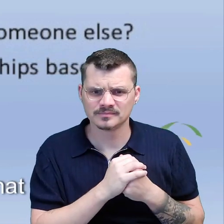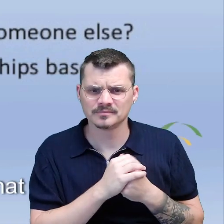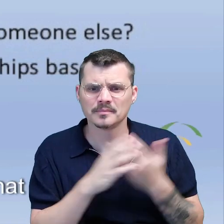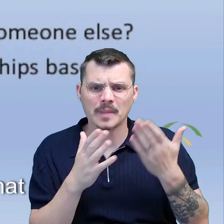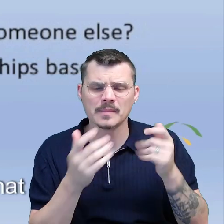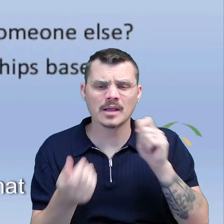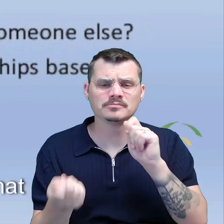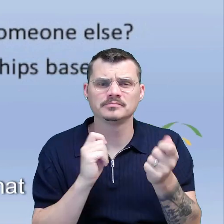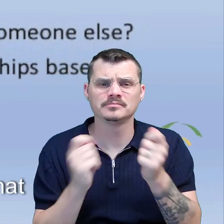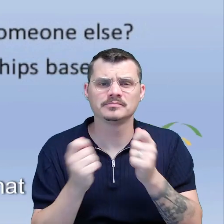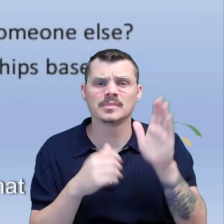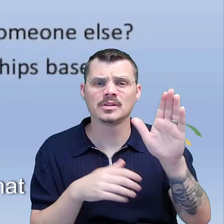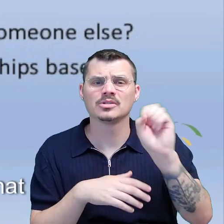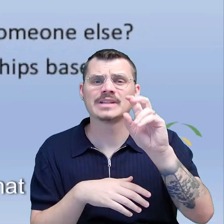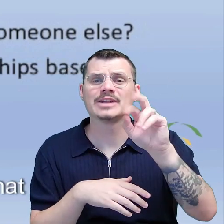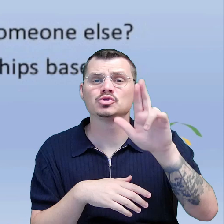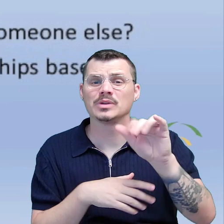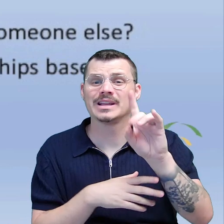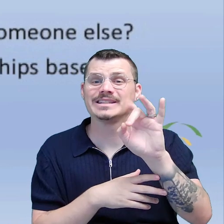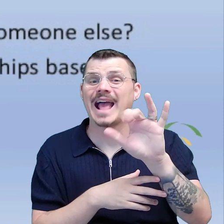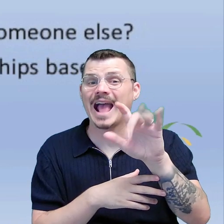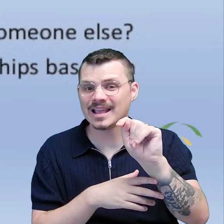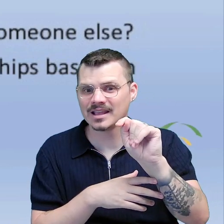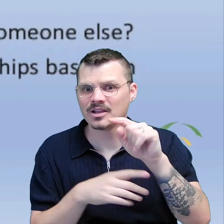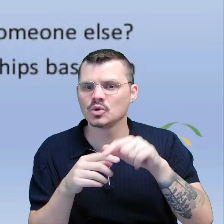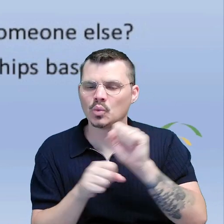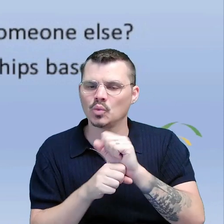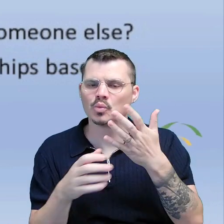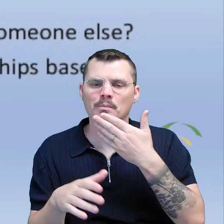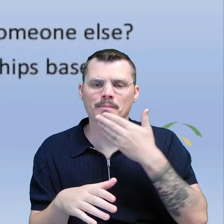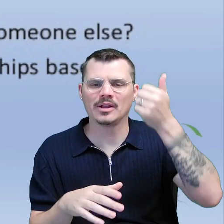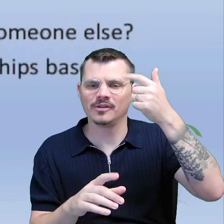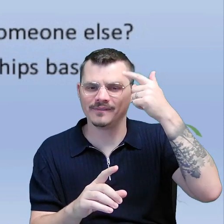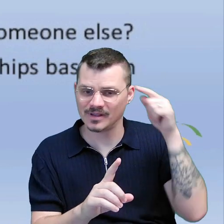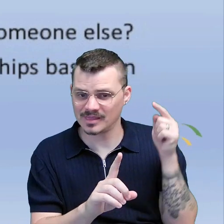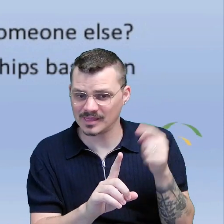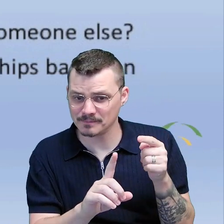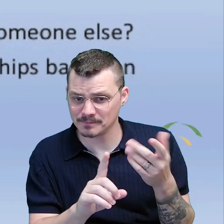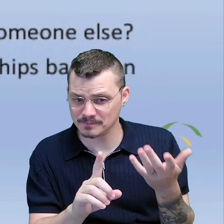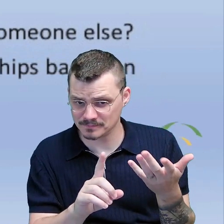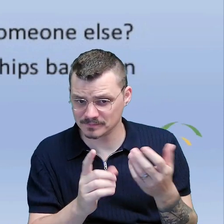Configure the person's sensory diet to what works for that person.